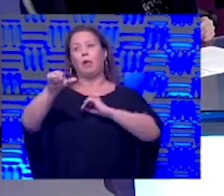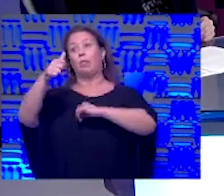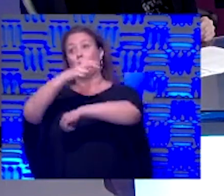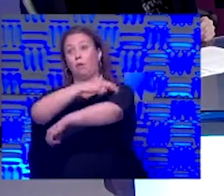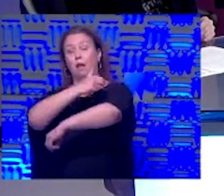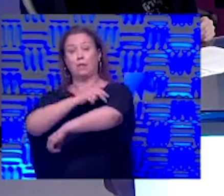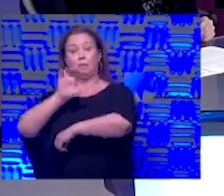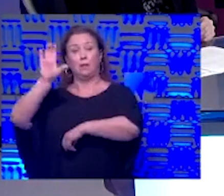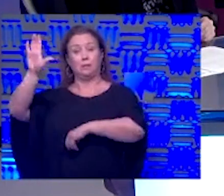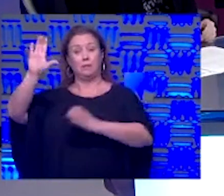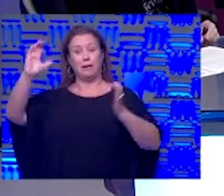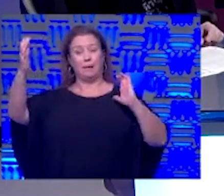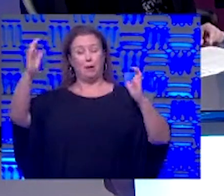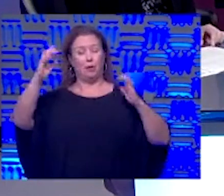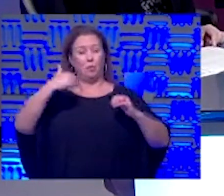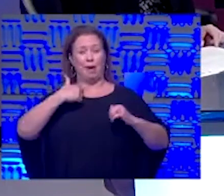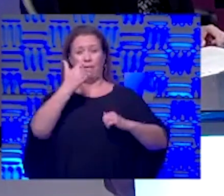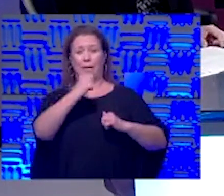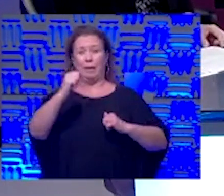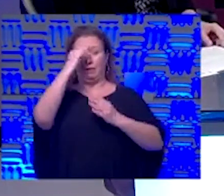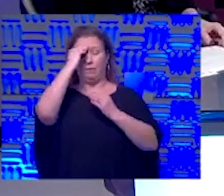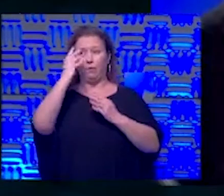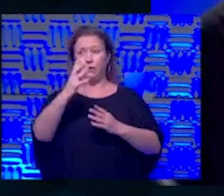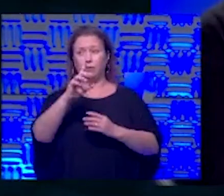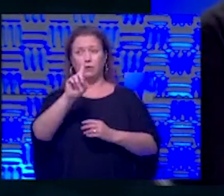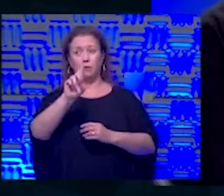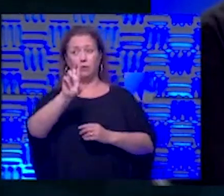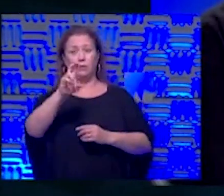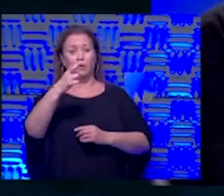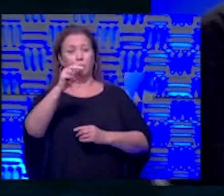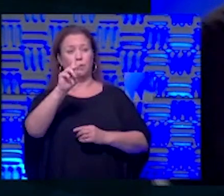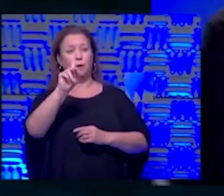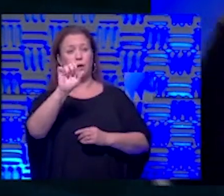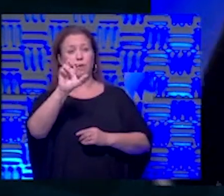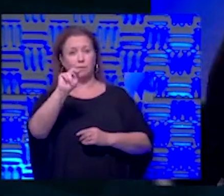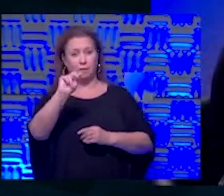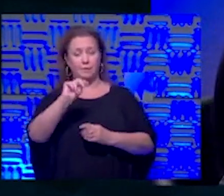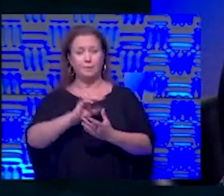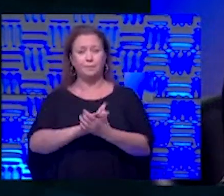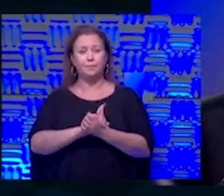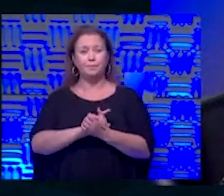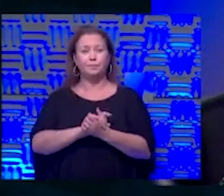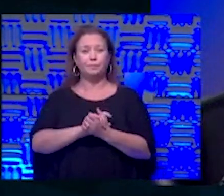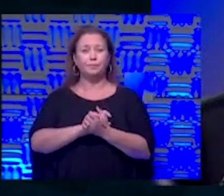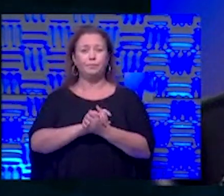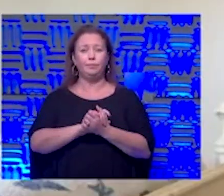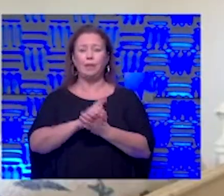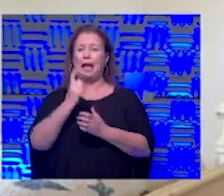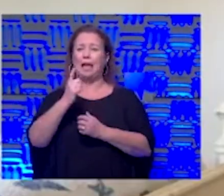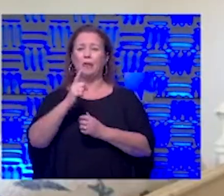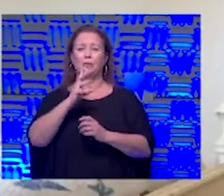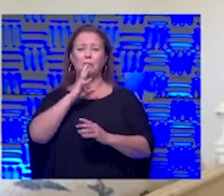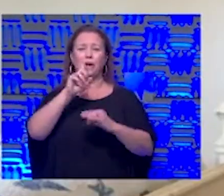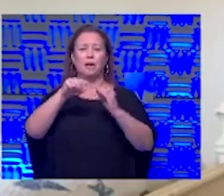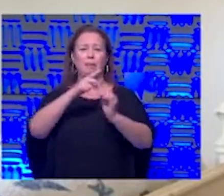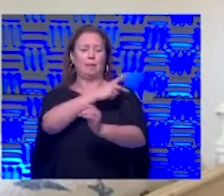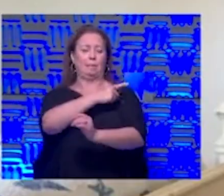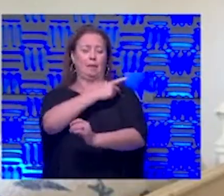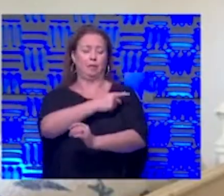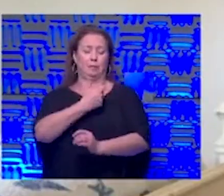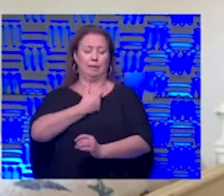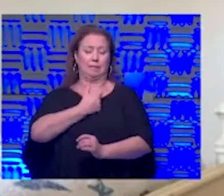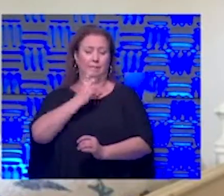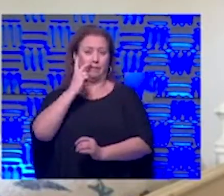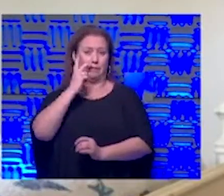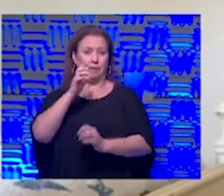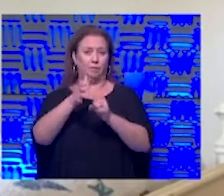hospitals, if they're going up. Do we have any information on that? Dr. Hawkinson? So I can only speak to the patients that I've seen